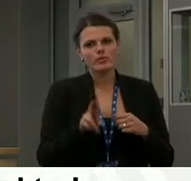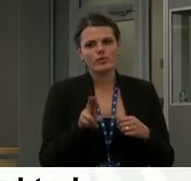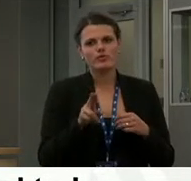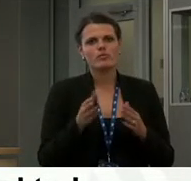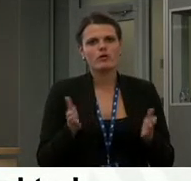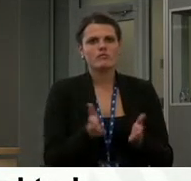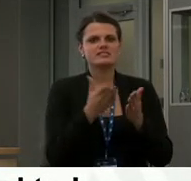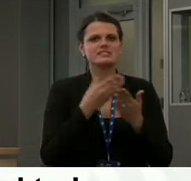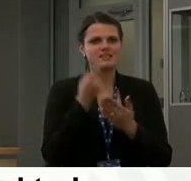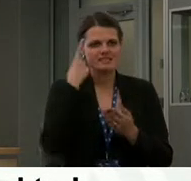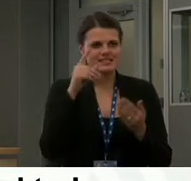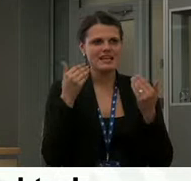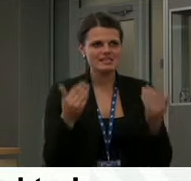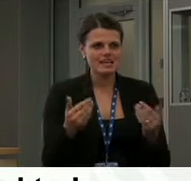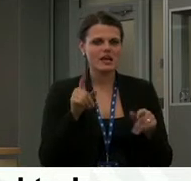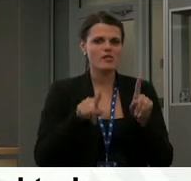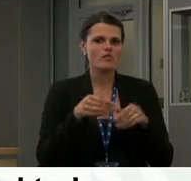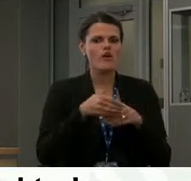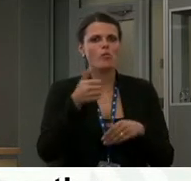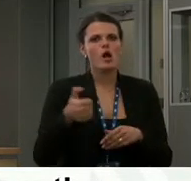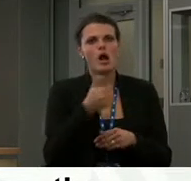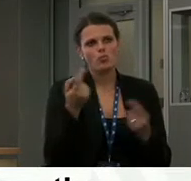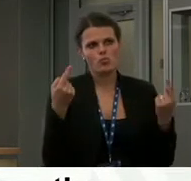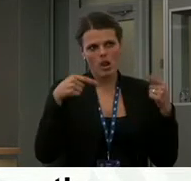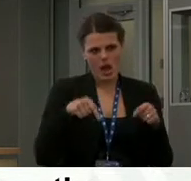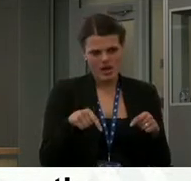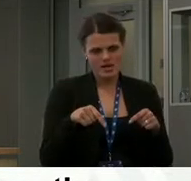deinstitutionalization now over the next couple of years.